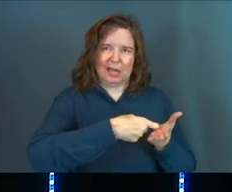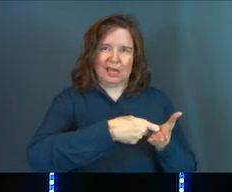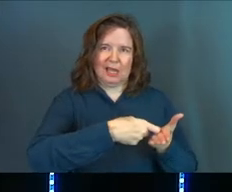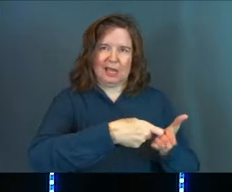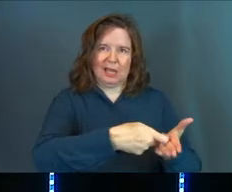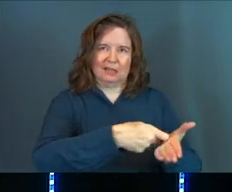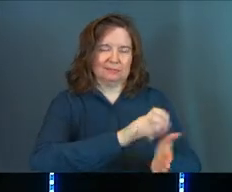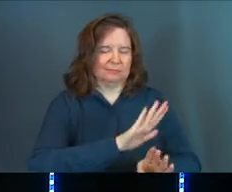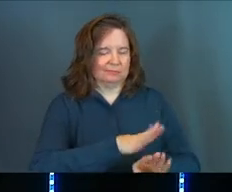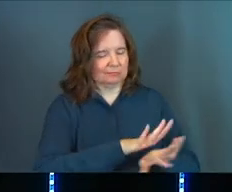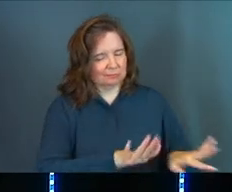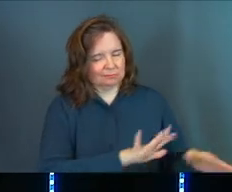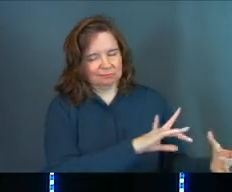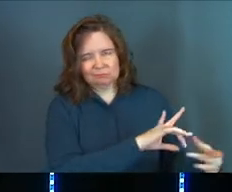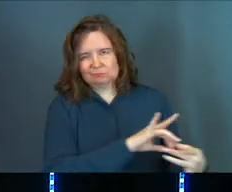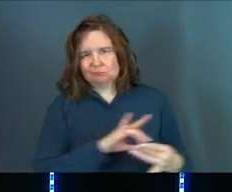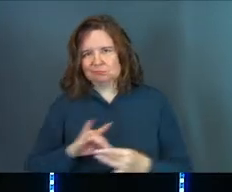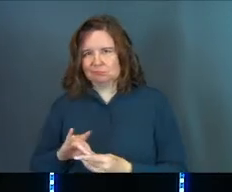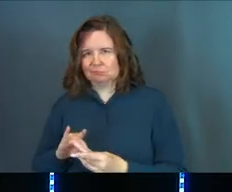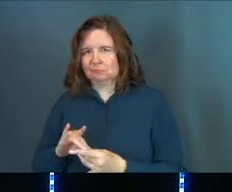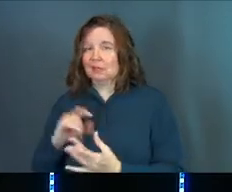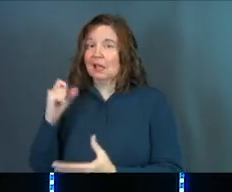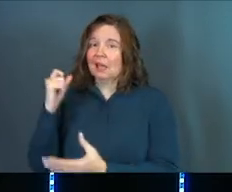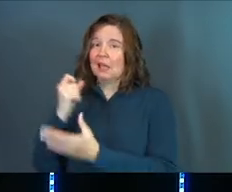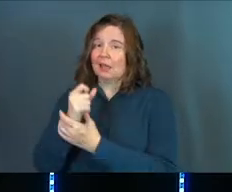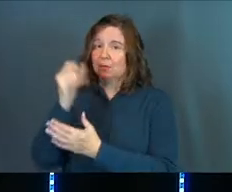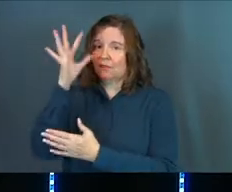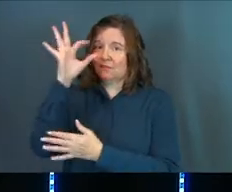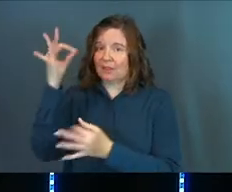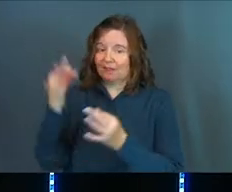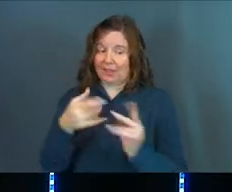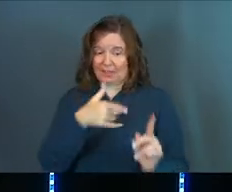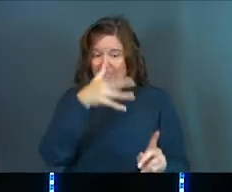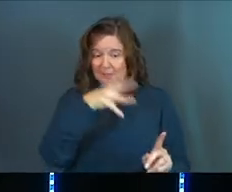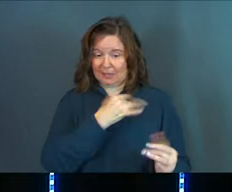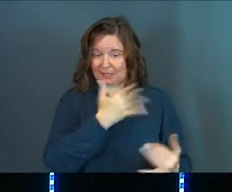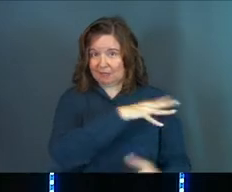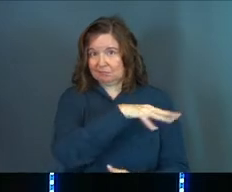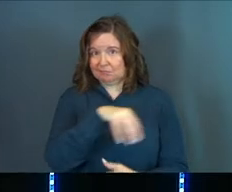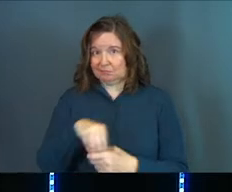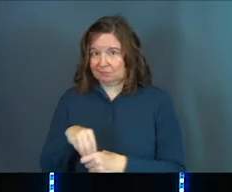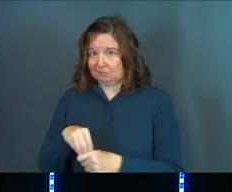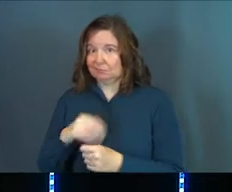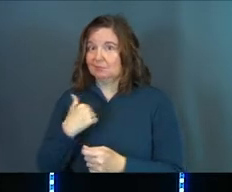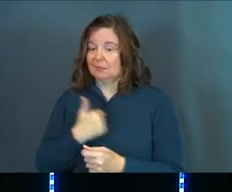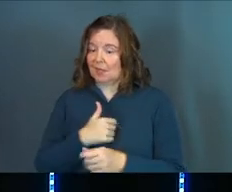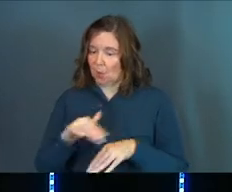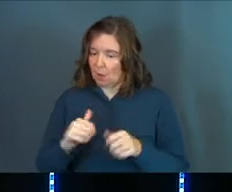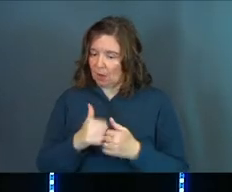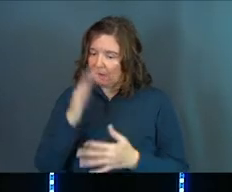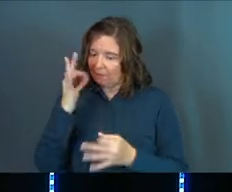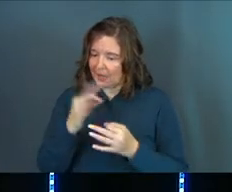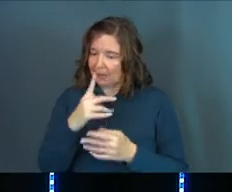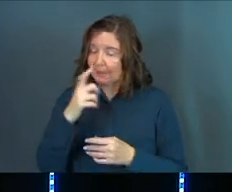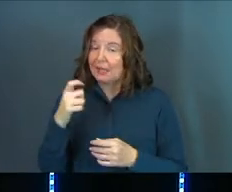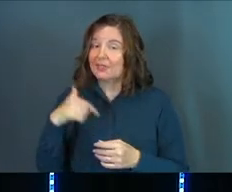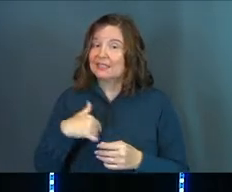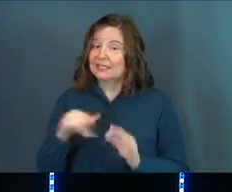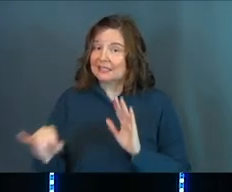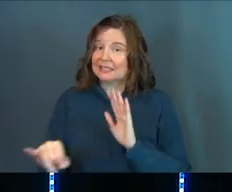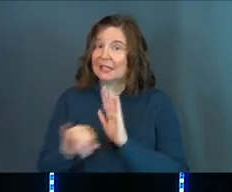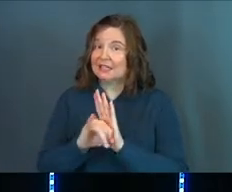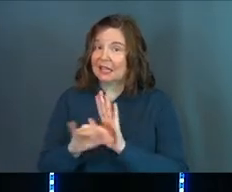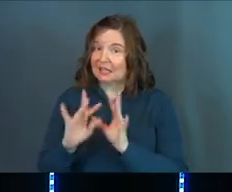no, Abraham was the father of the faith, and this man today is walking in faith. Therefore, he is, and this is an